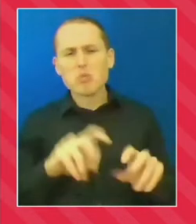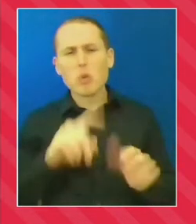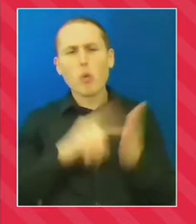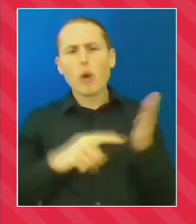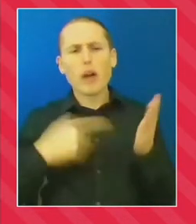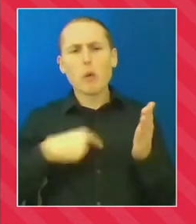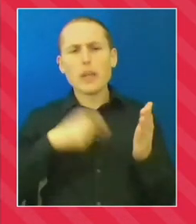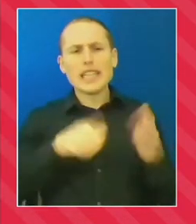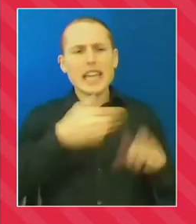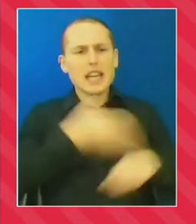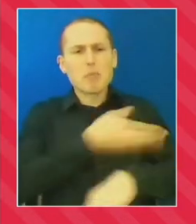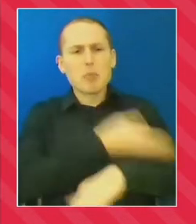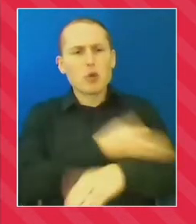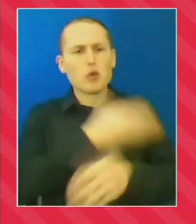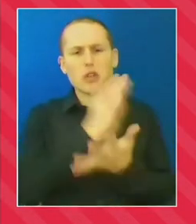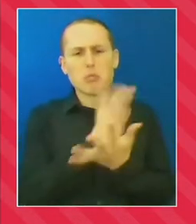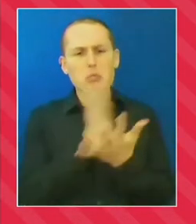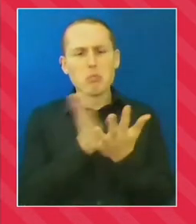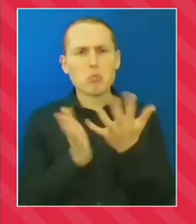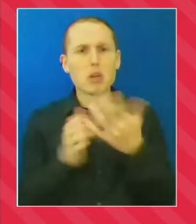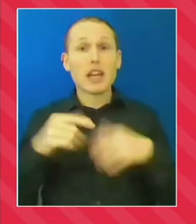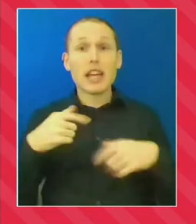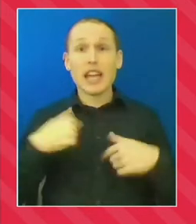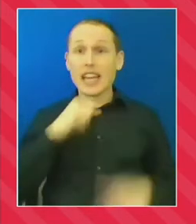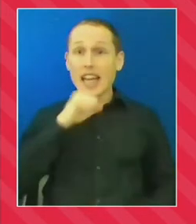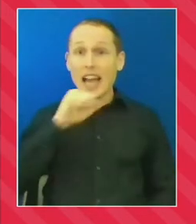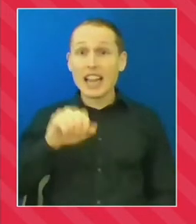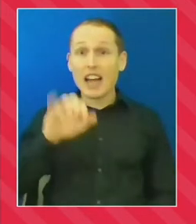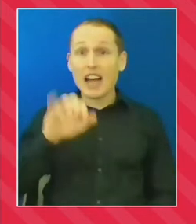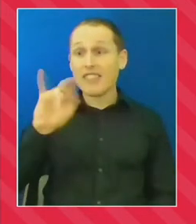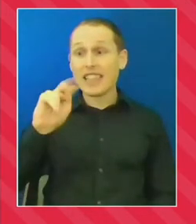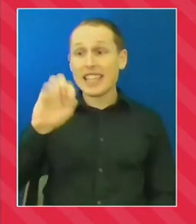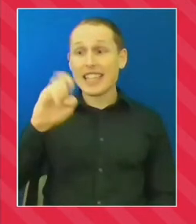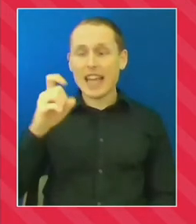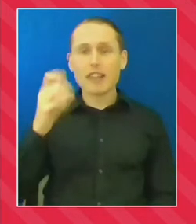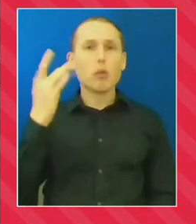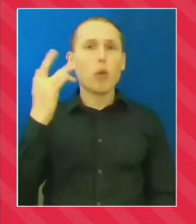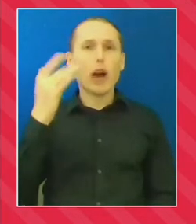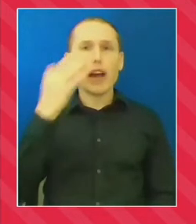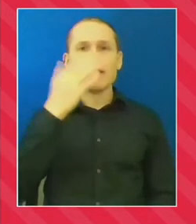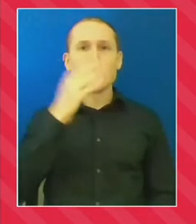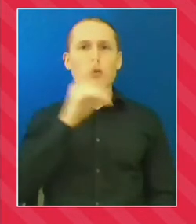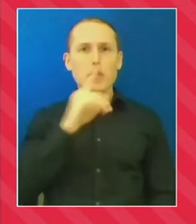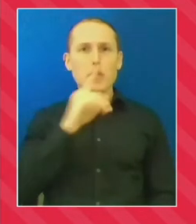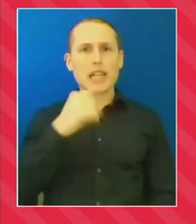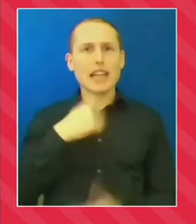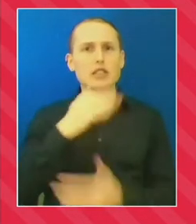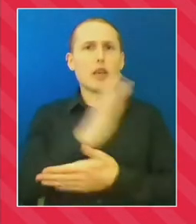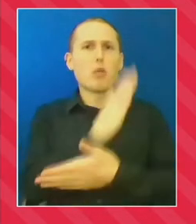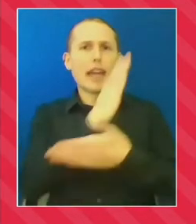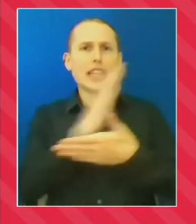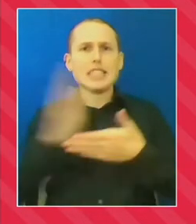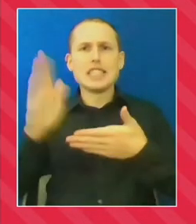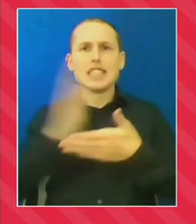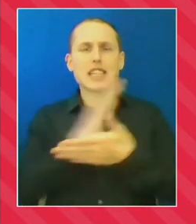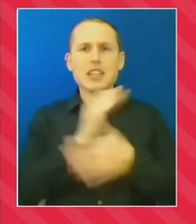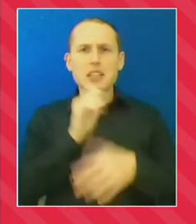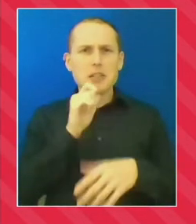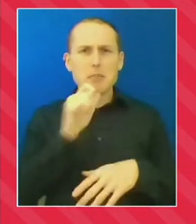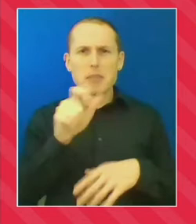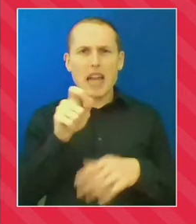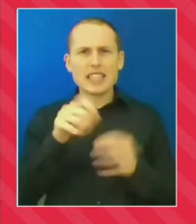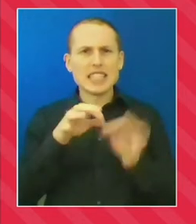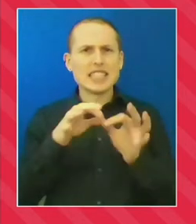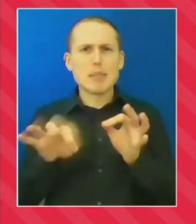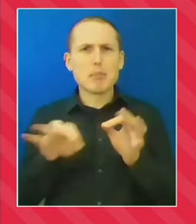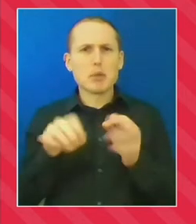love the index because there's a range that we can look at. There's not just one section that it's